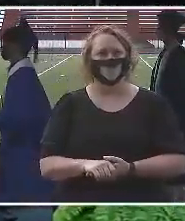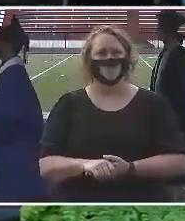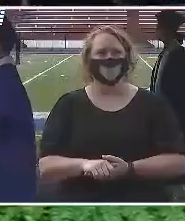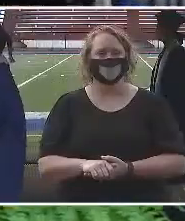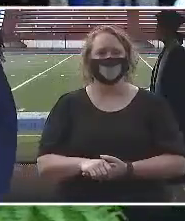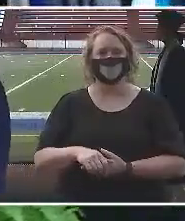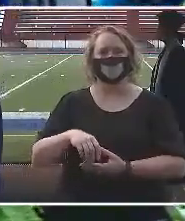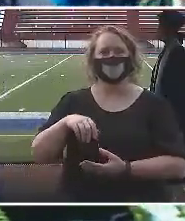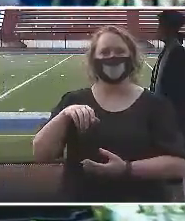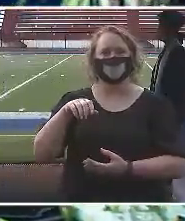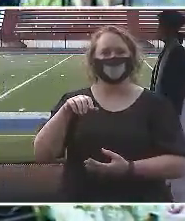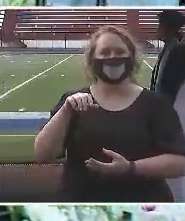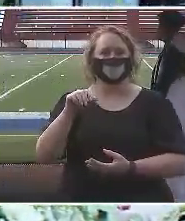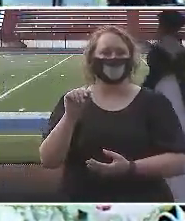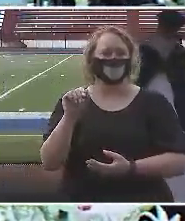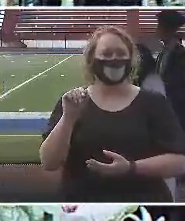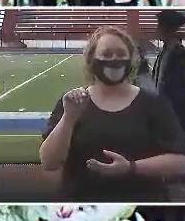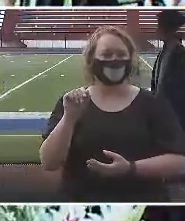Amit Kug.